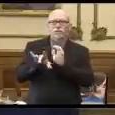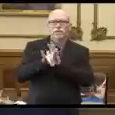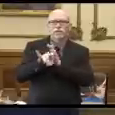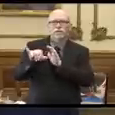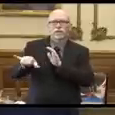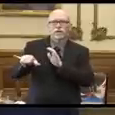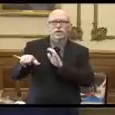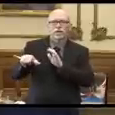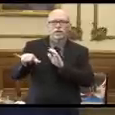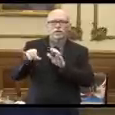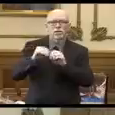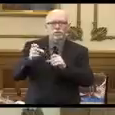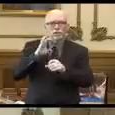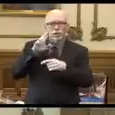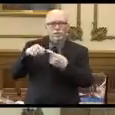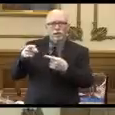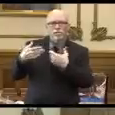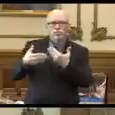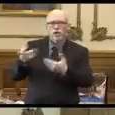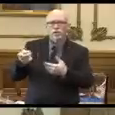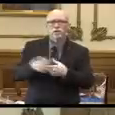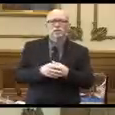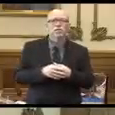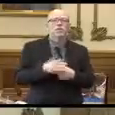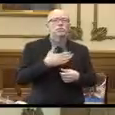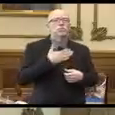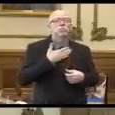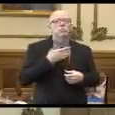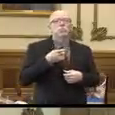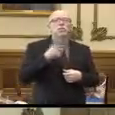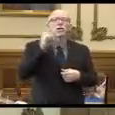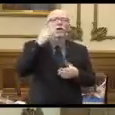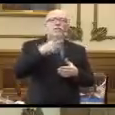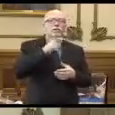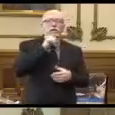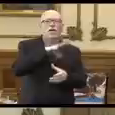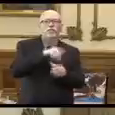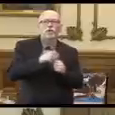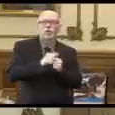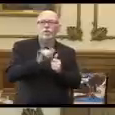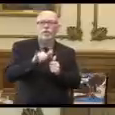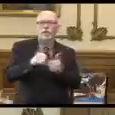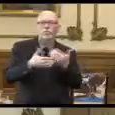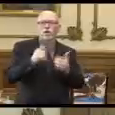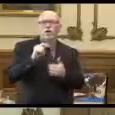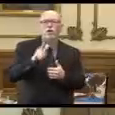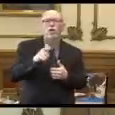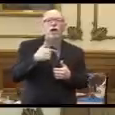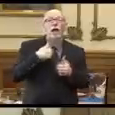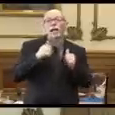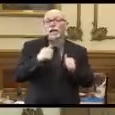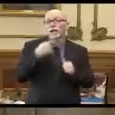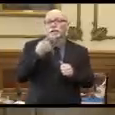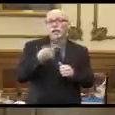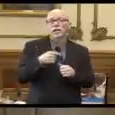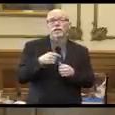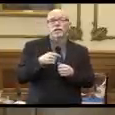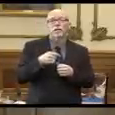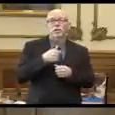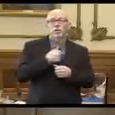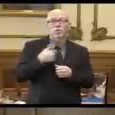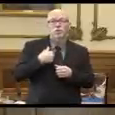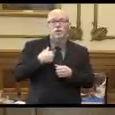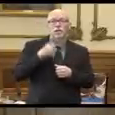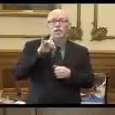that. You want to talk about the process? Right. The governor was not engaged with that at all. I can say that we